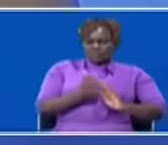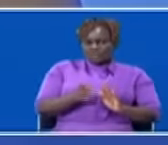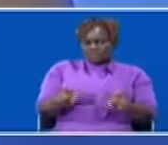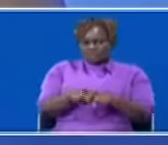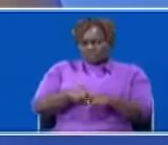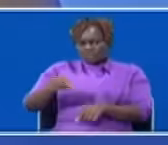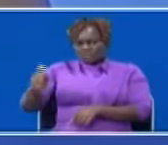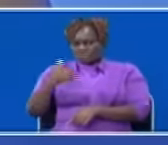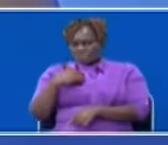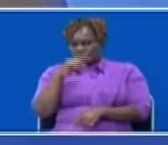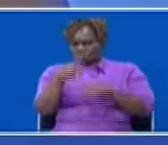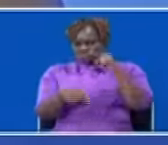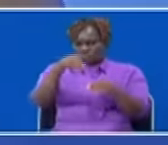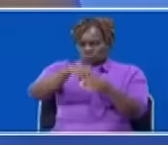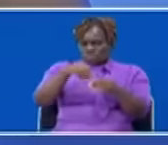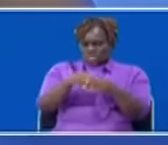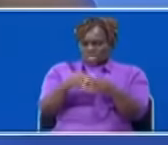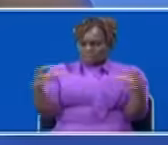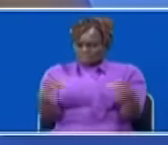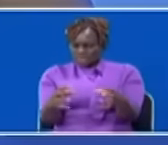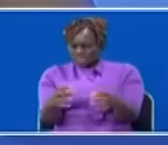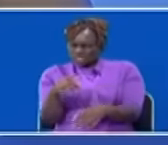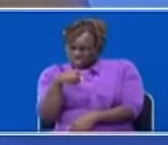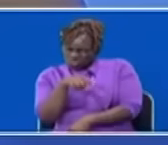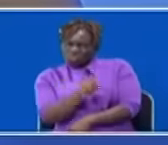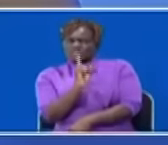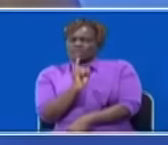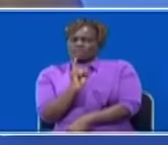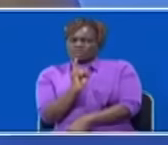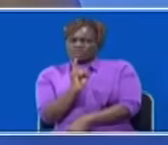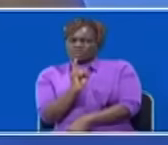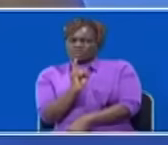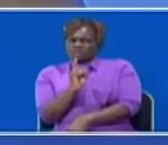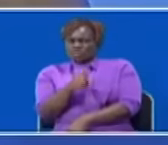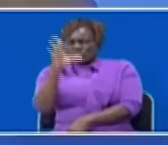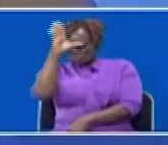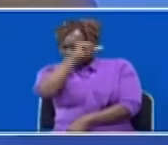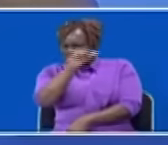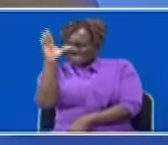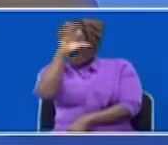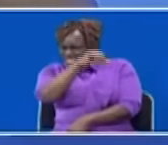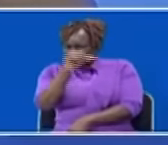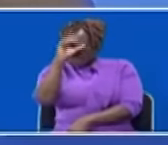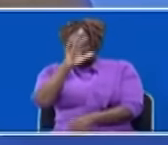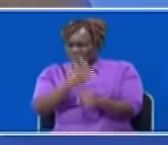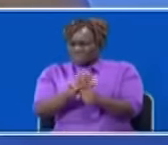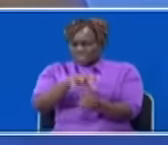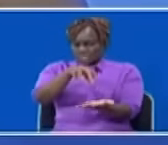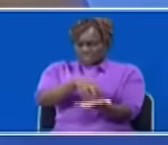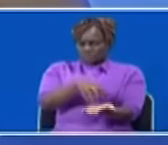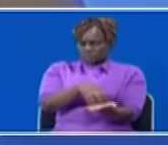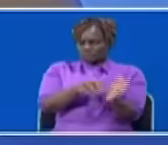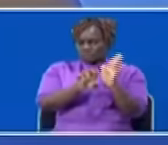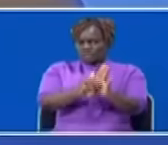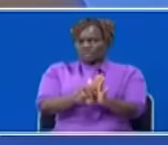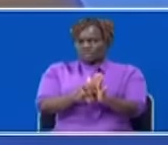also the allegations from within the party that you are, you know, an absentee leader of the party. Case in point, we have